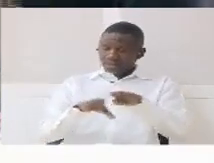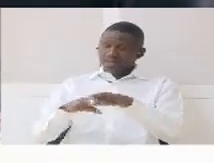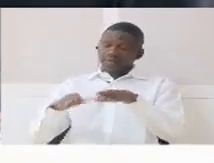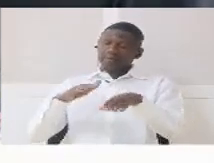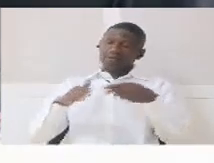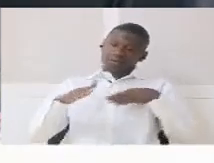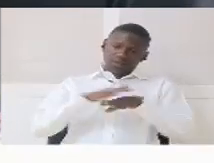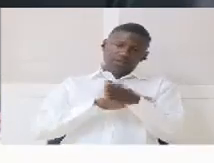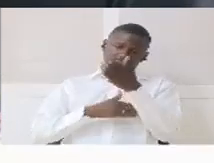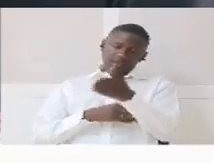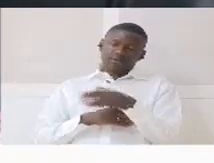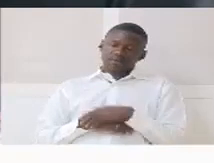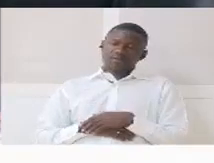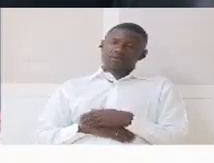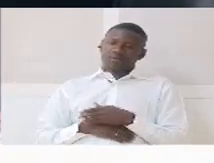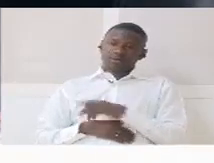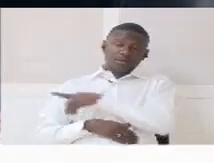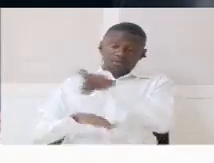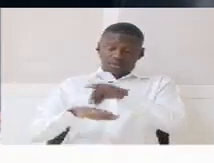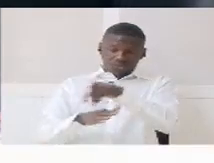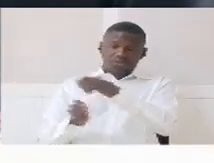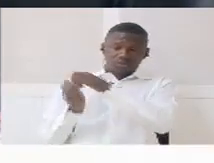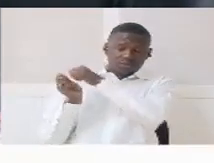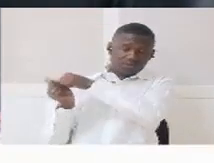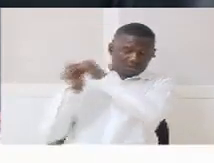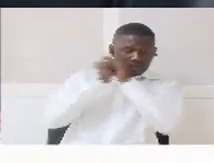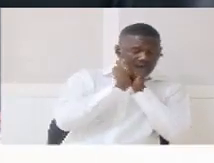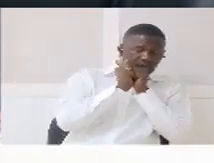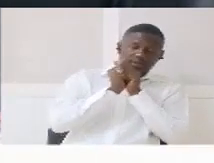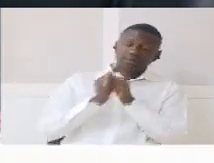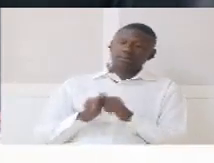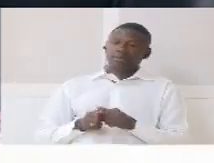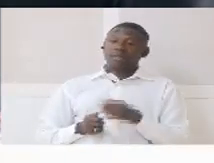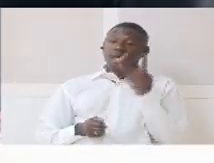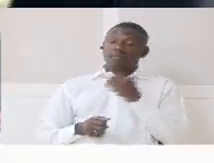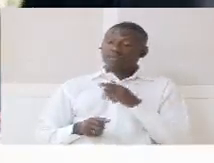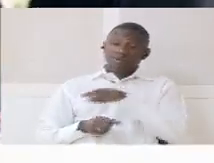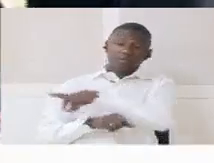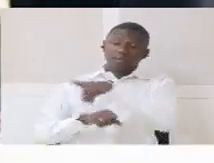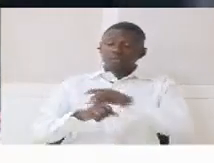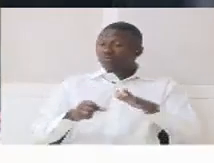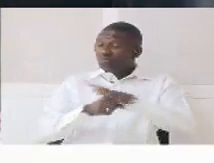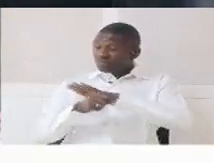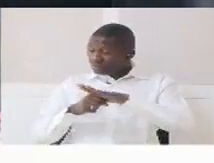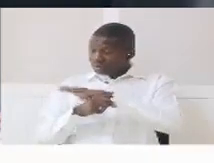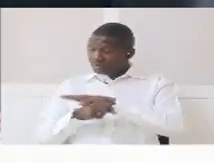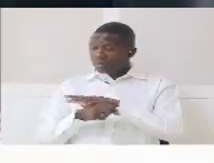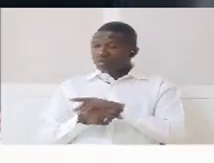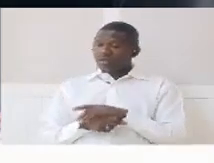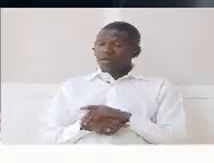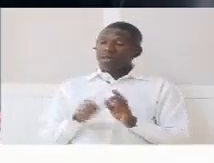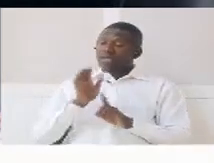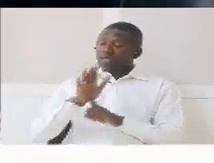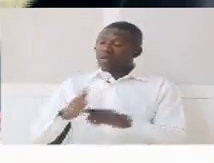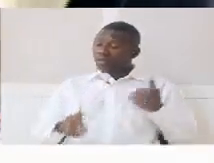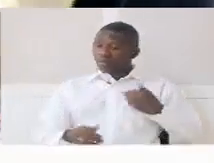on the kela walakan. That's where you lie on. So no overcrowding nada. If there is overcrowding. Okay, min kela duma. Those who sleep